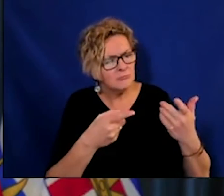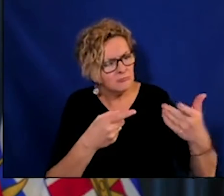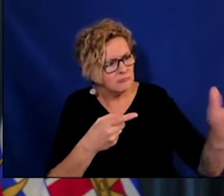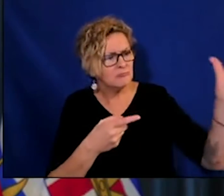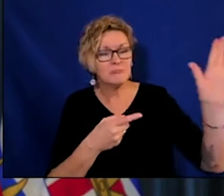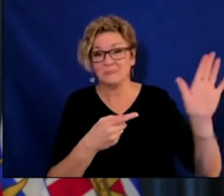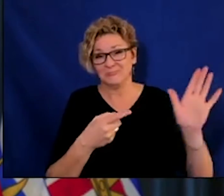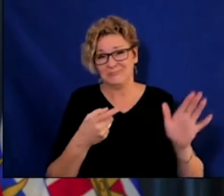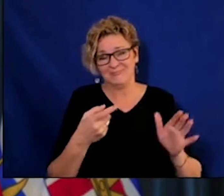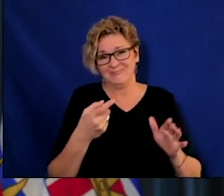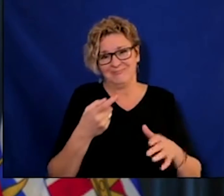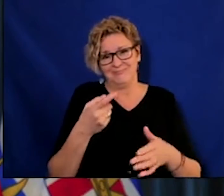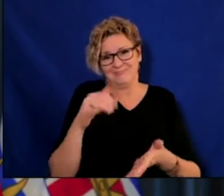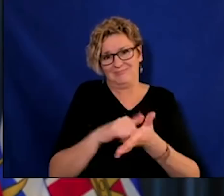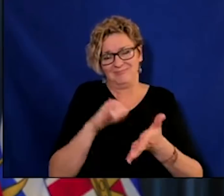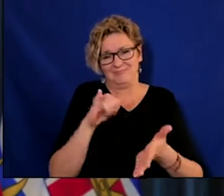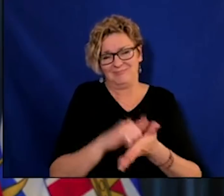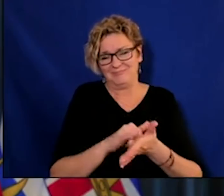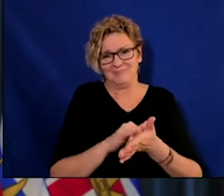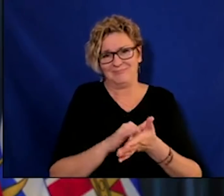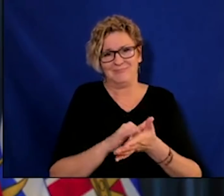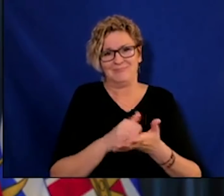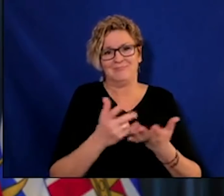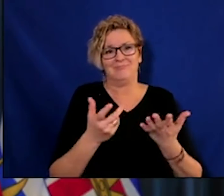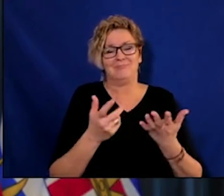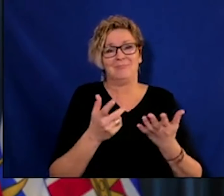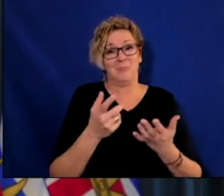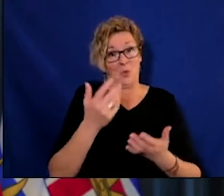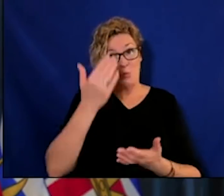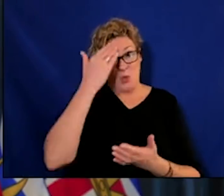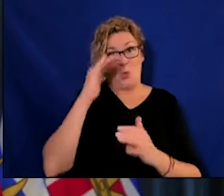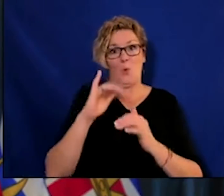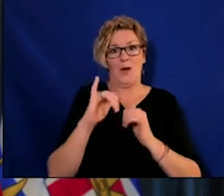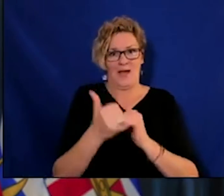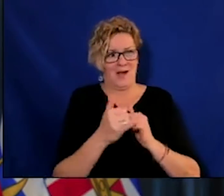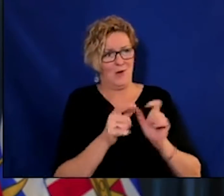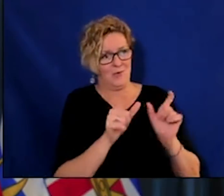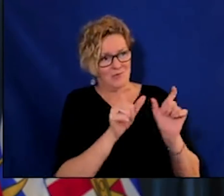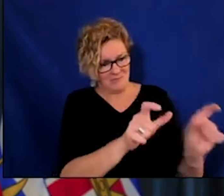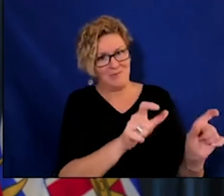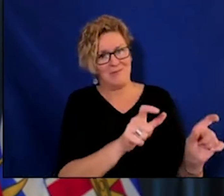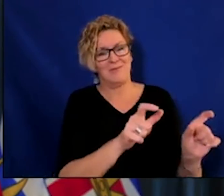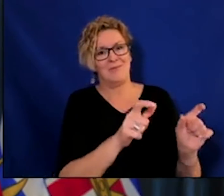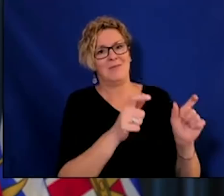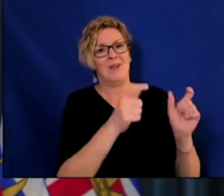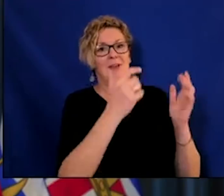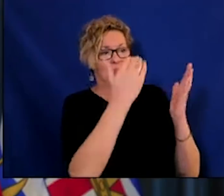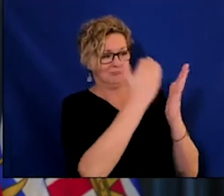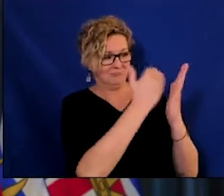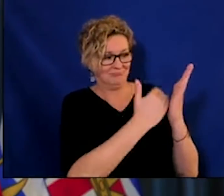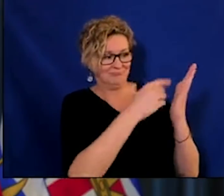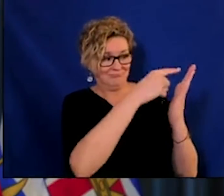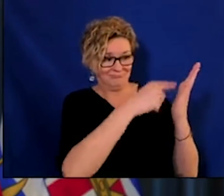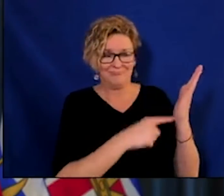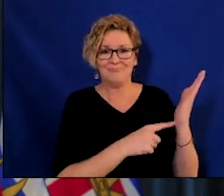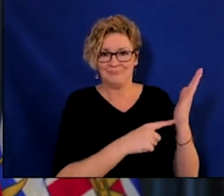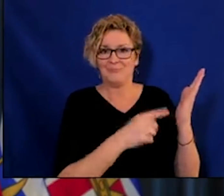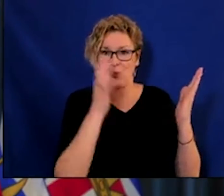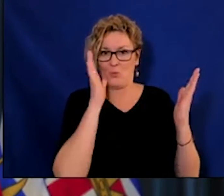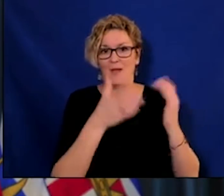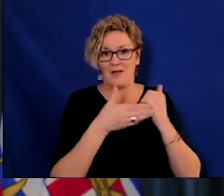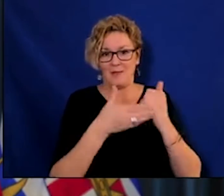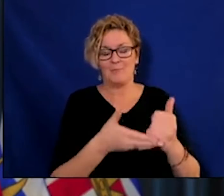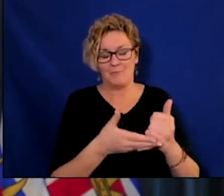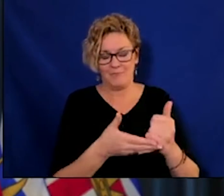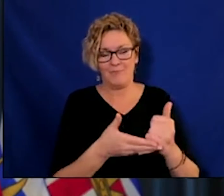our humanity, our need to connect, our desire to gather, our nature to share. Our all good things. All of the events I've listed,